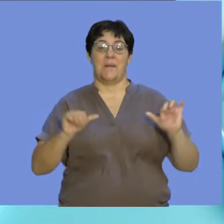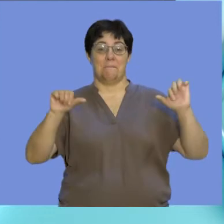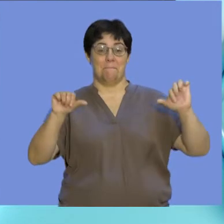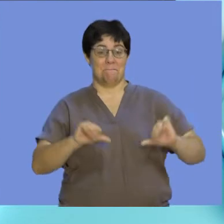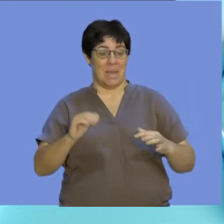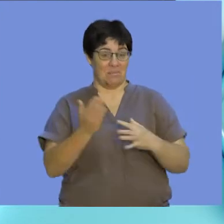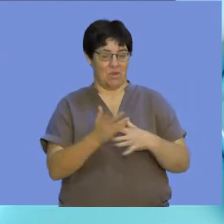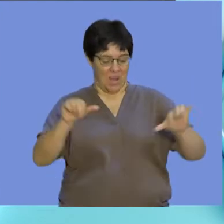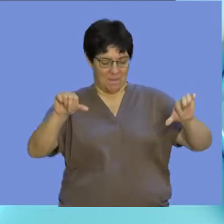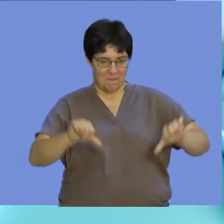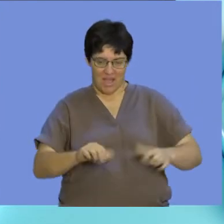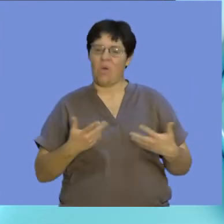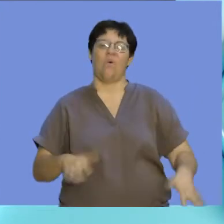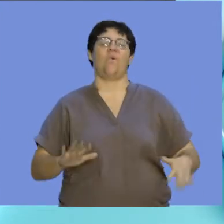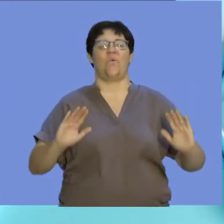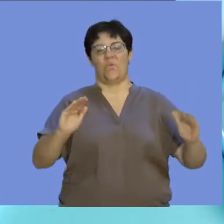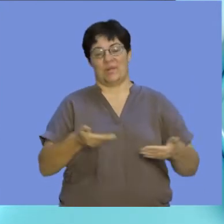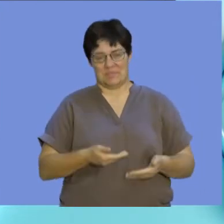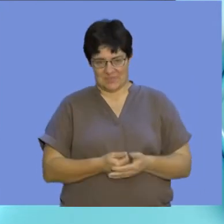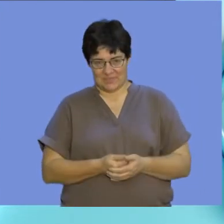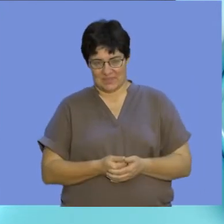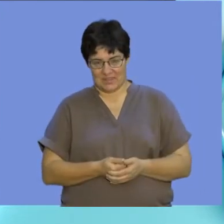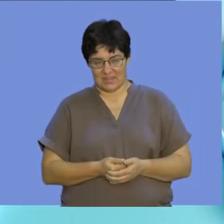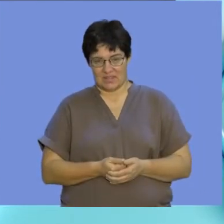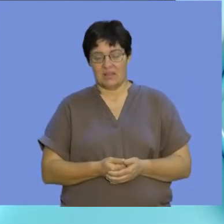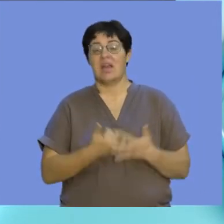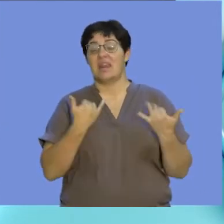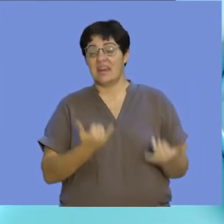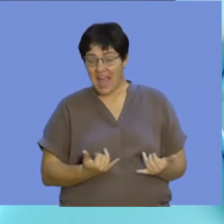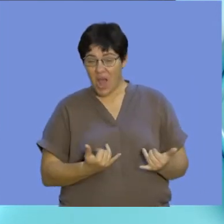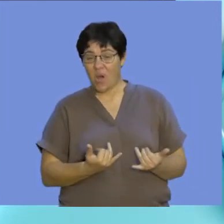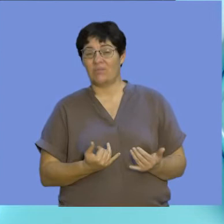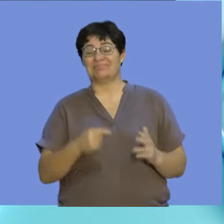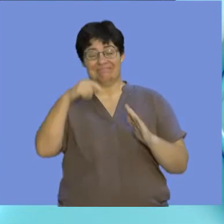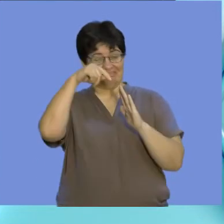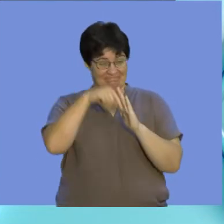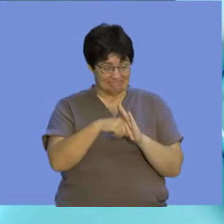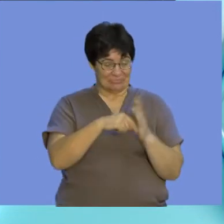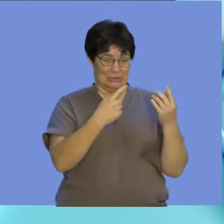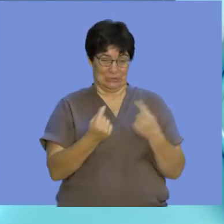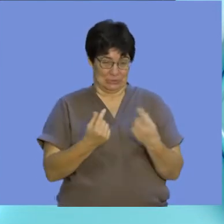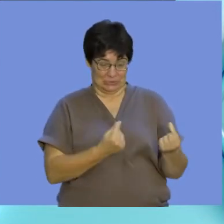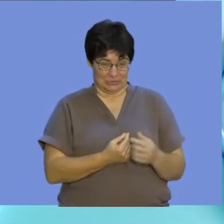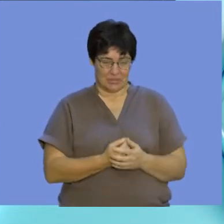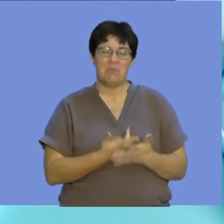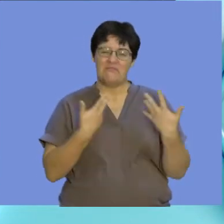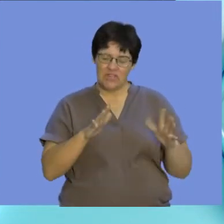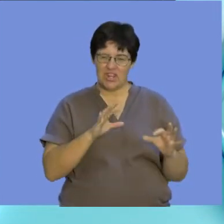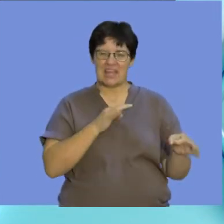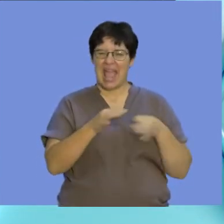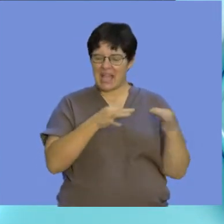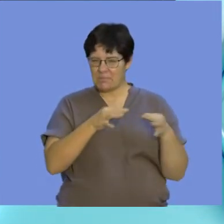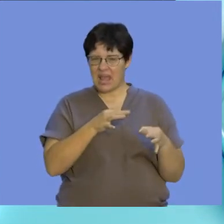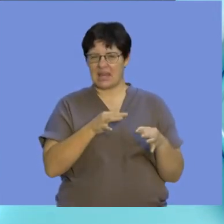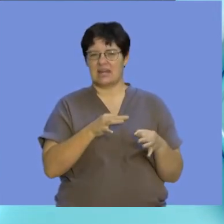Welcome back, everyone. Now we're going to get into the nitty-gritty. So we spoke a little bit about elastic